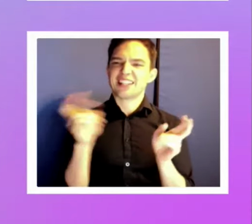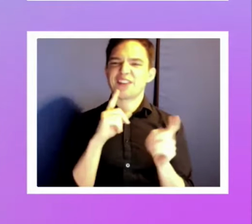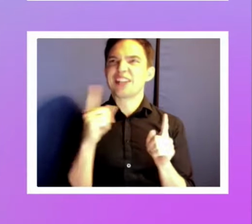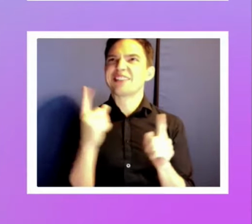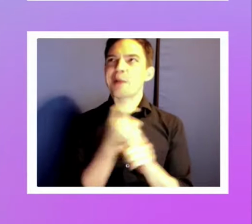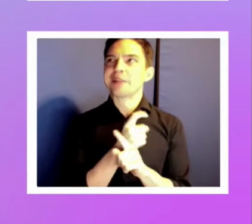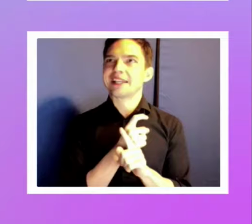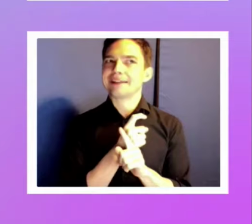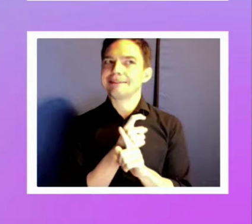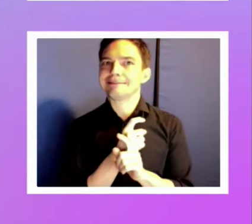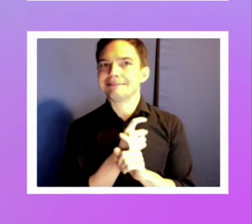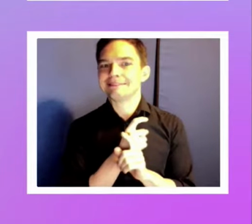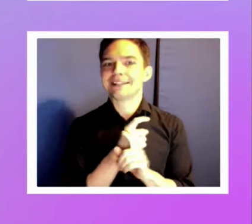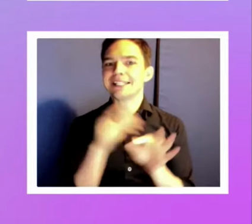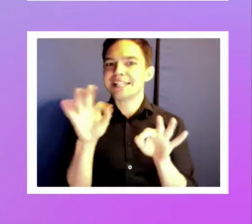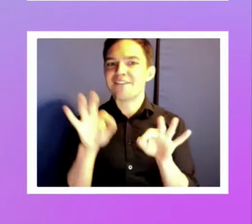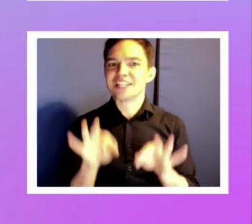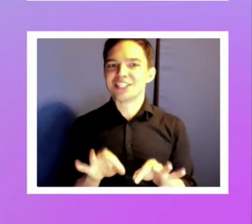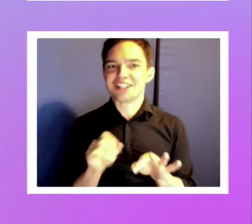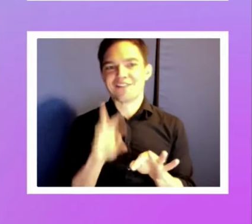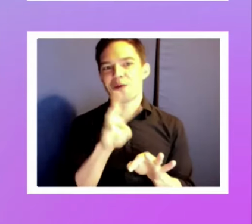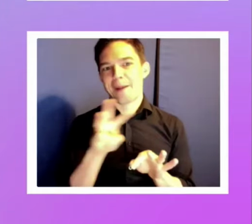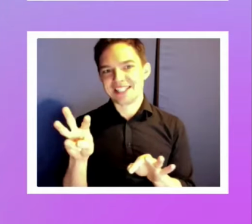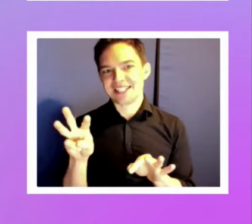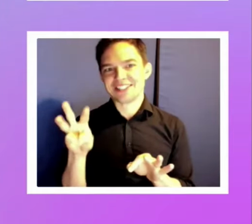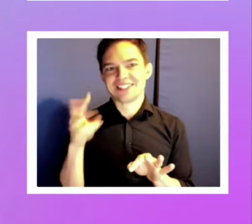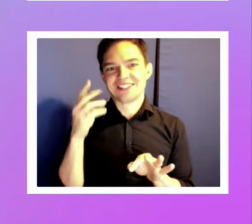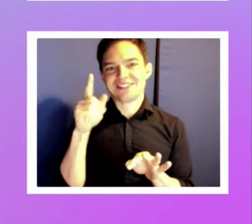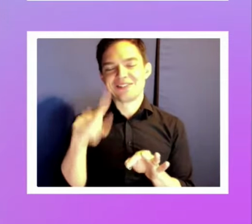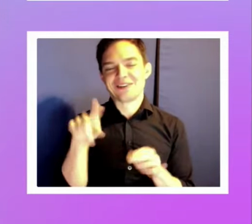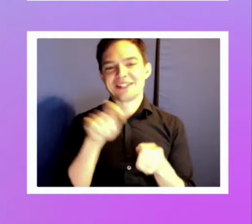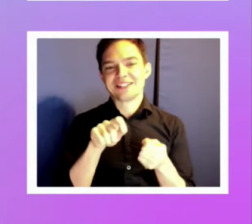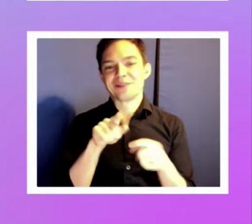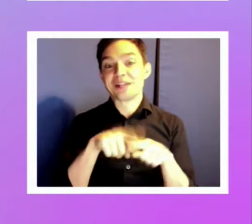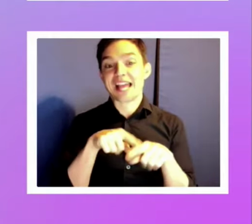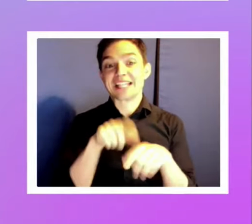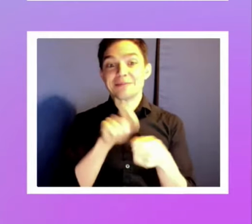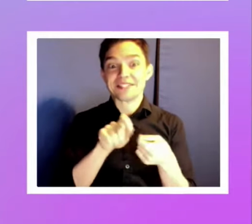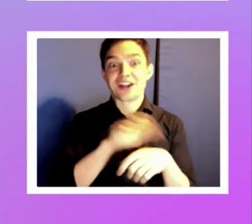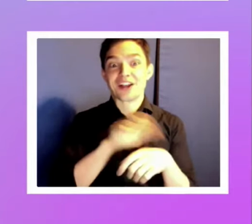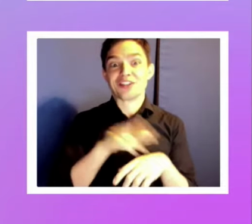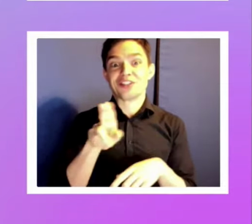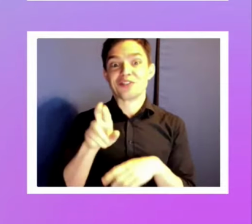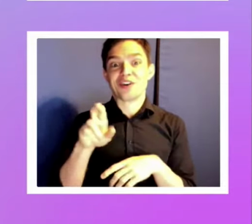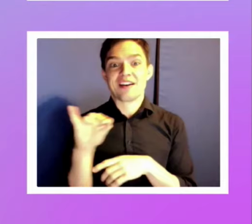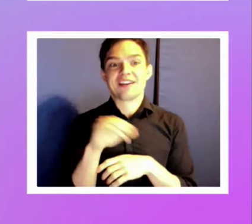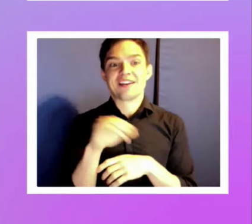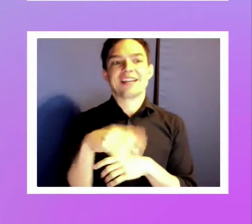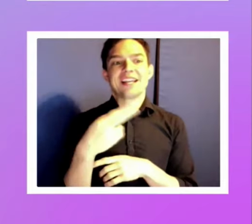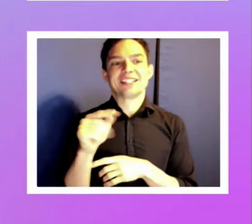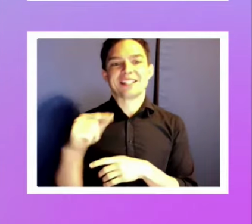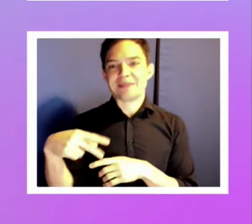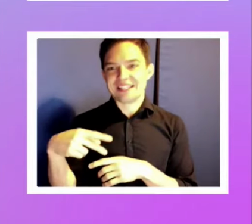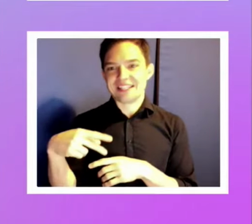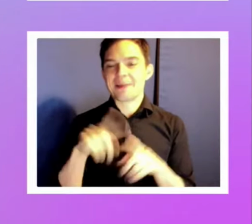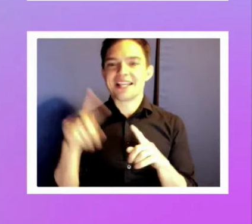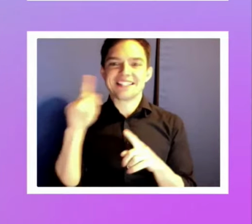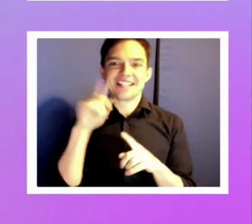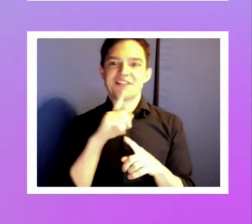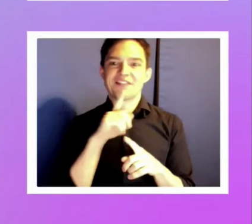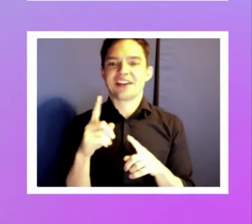complicated definition of a web page, relying specifically on URI and HTTP, which again may sound